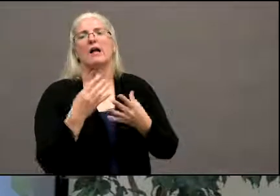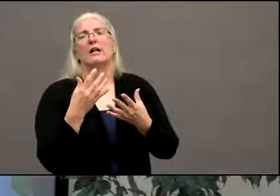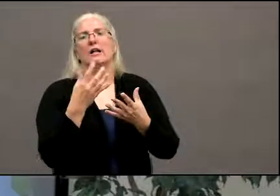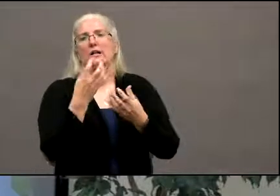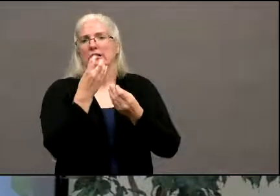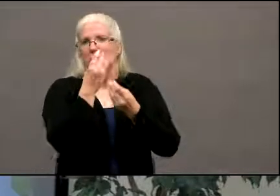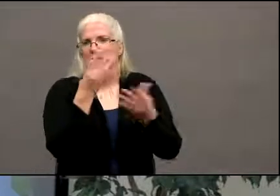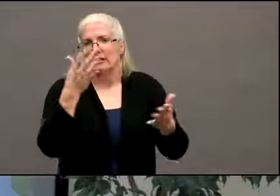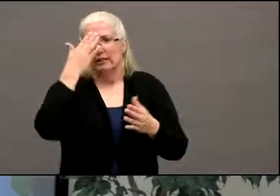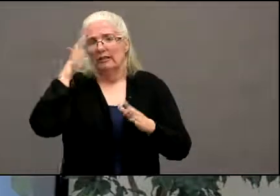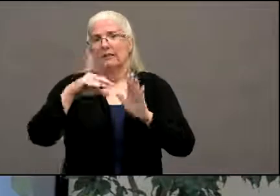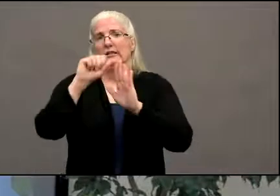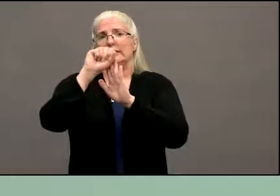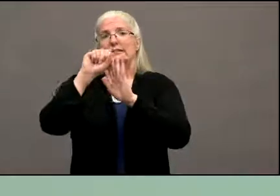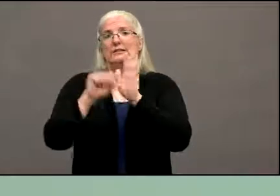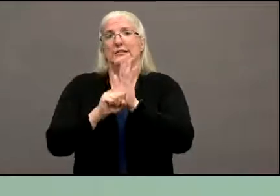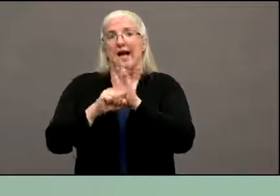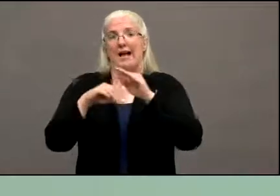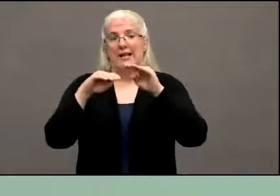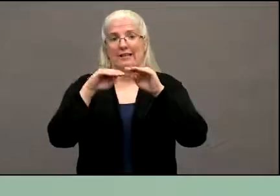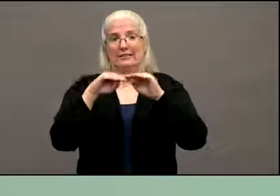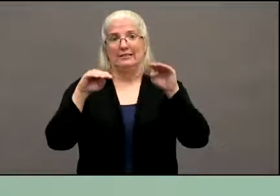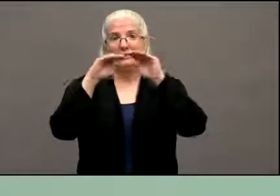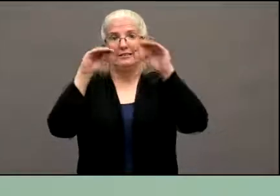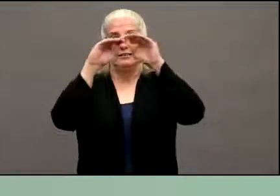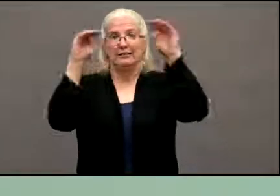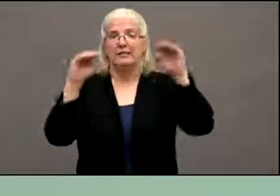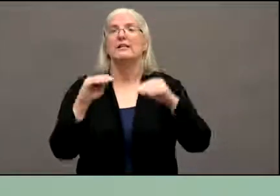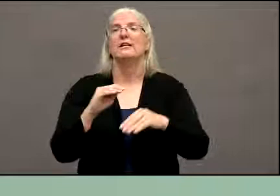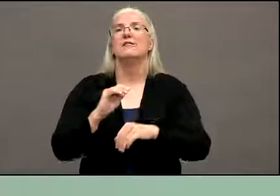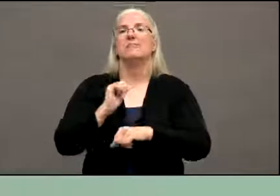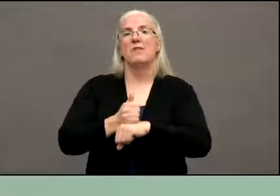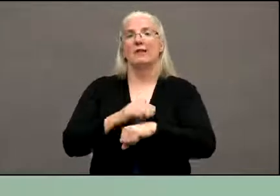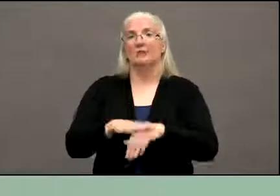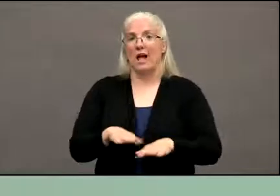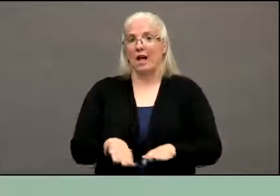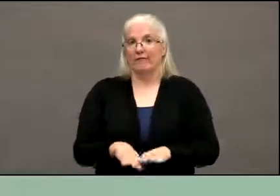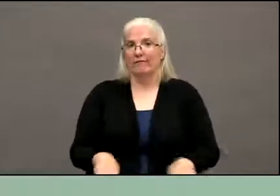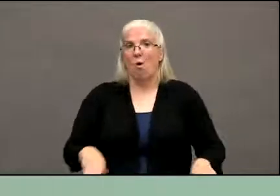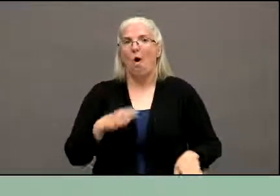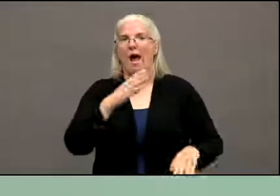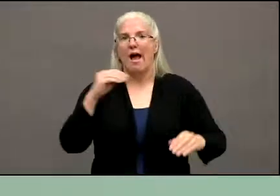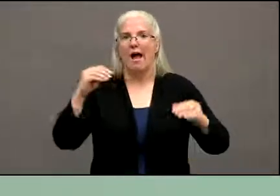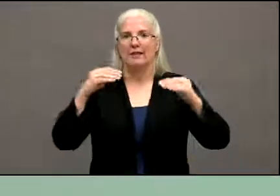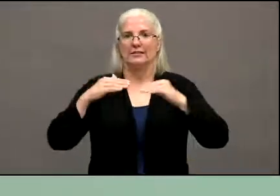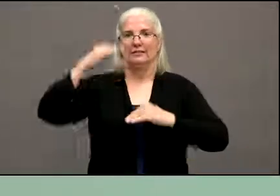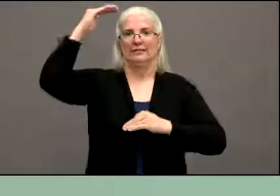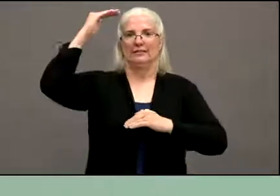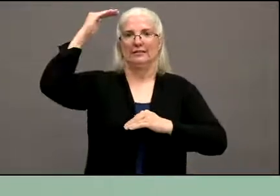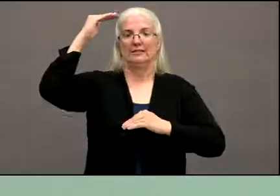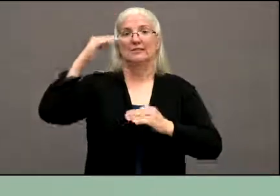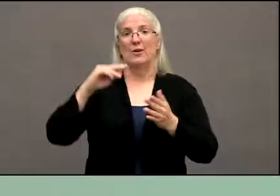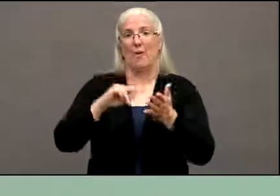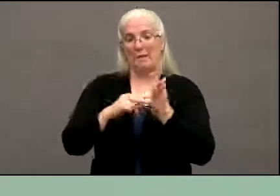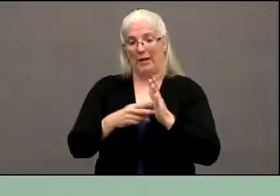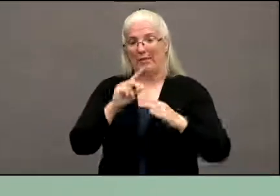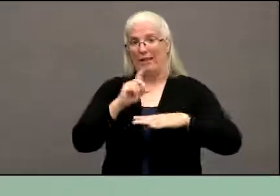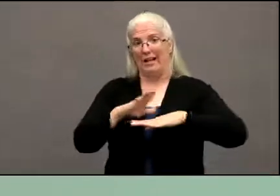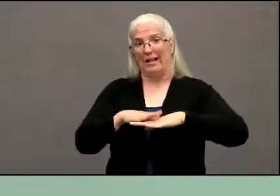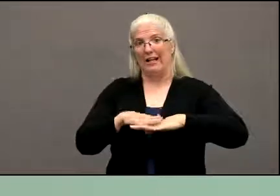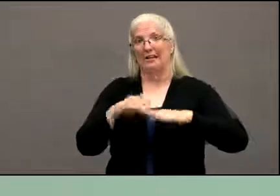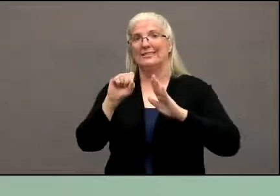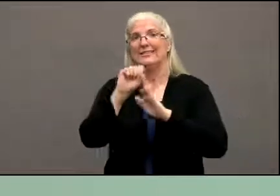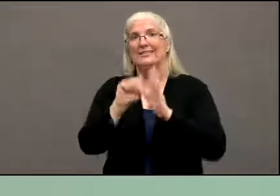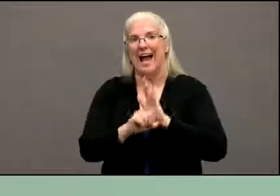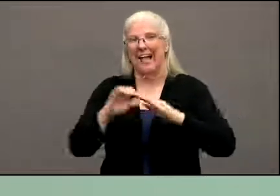the ceiling. What that means is that what the state puts out is the bare minimum for the whole state. We are a very diverse